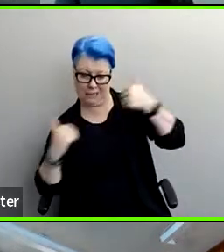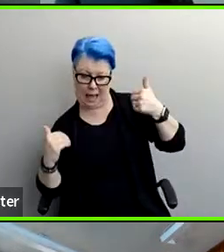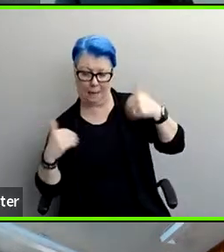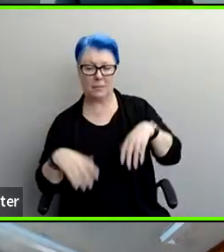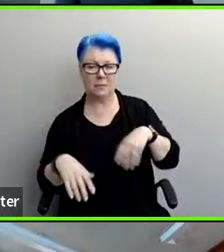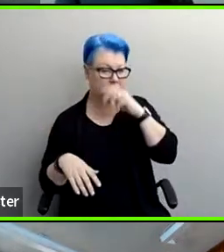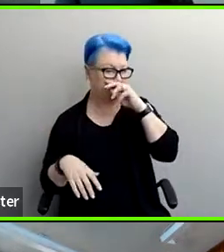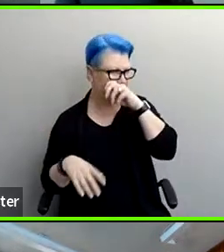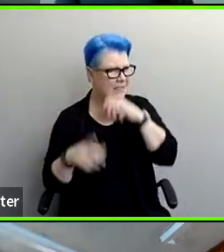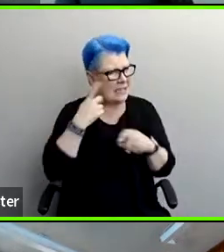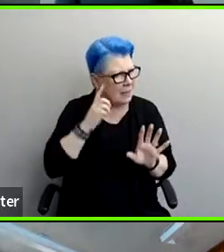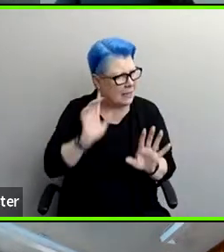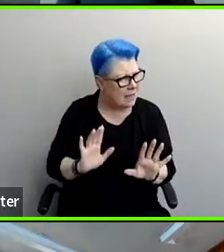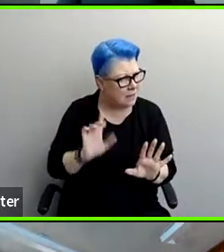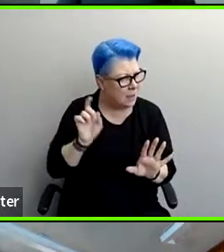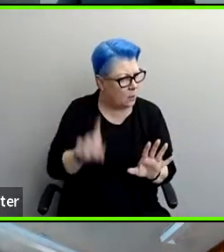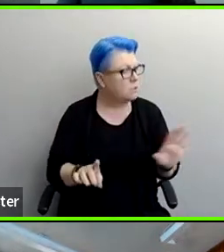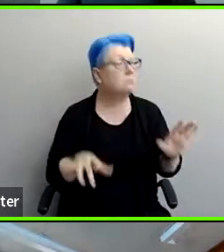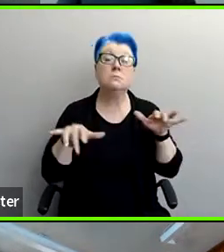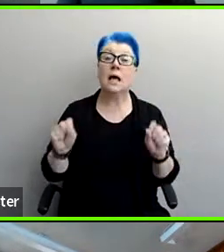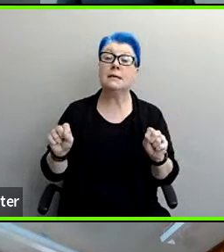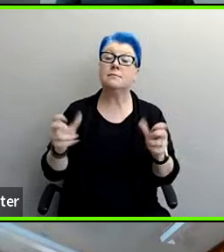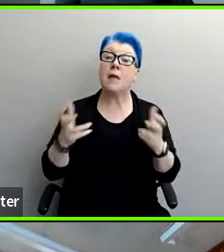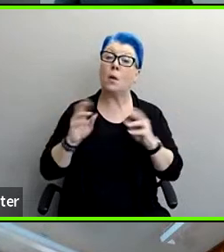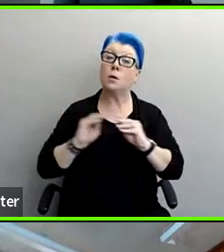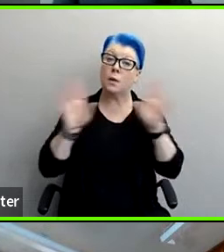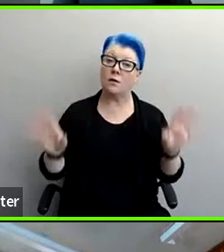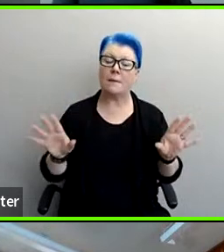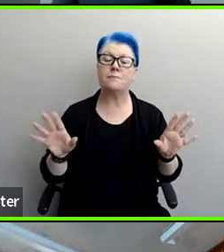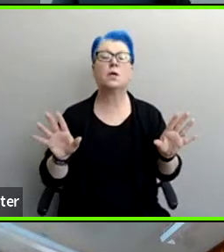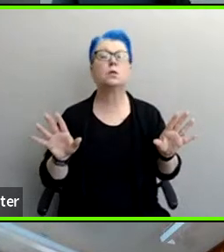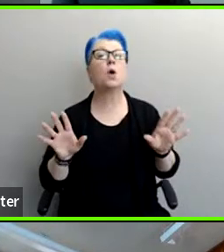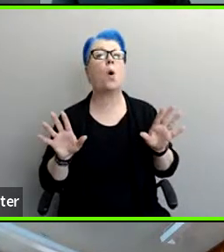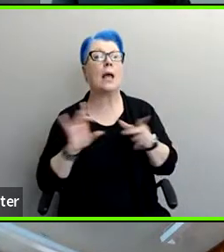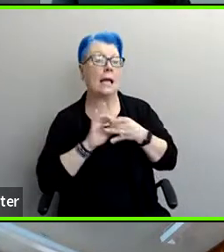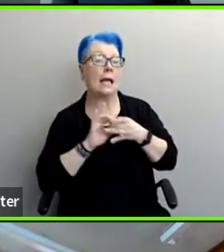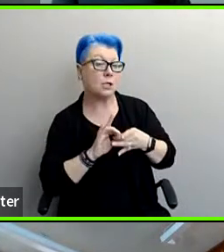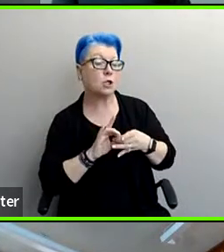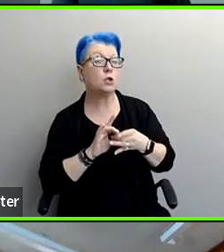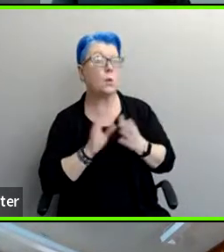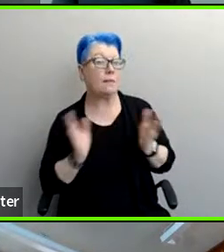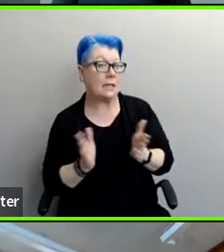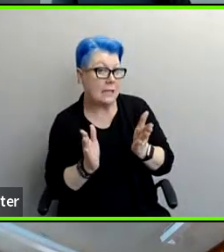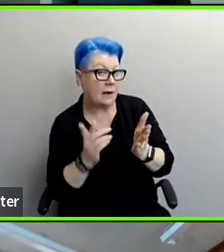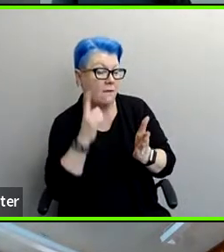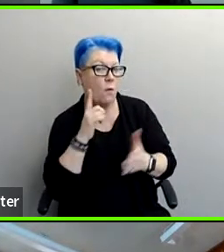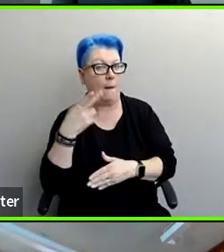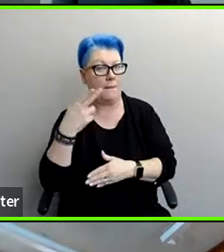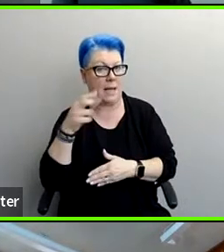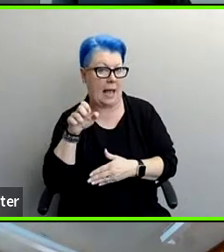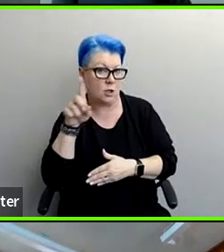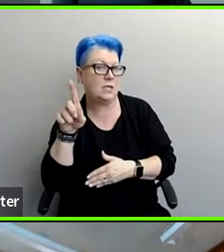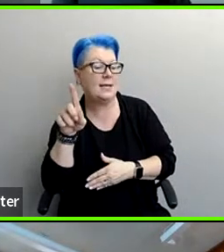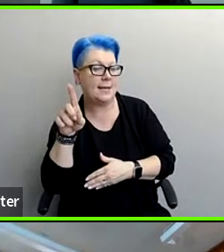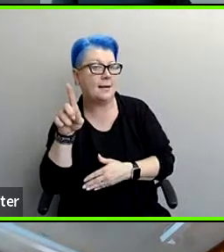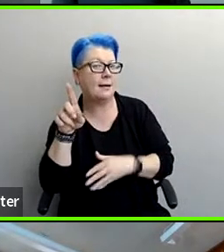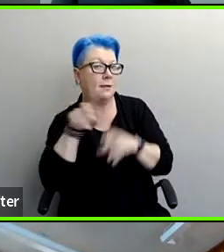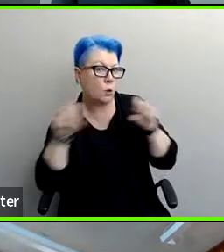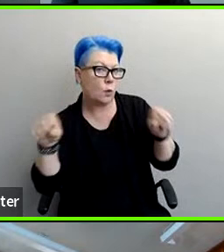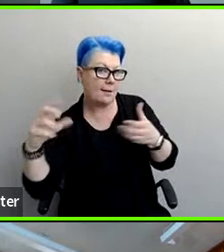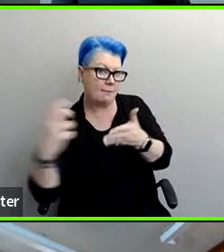Okay. Let me clarify. Regarding the incentives for the doctors. That's for current